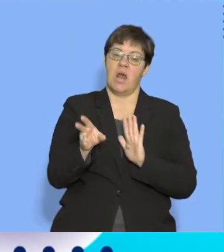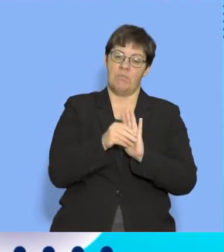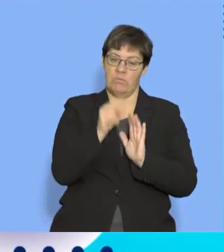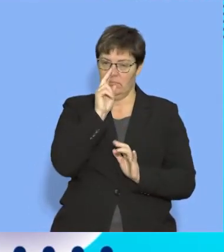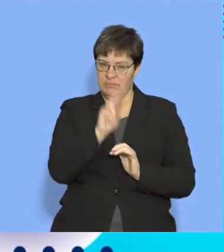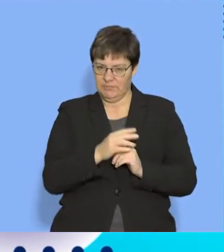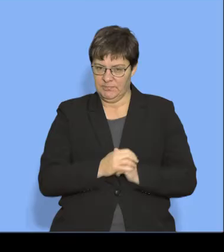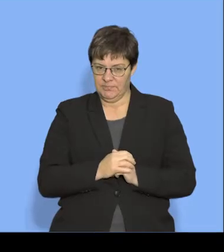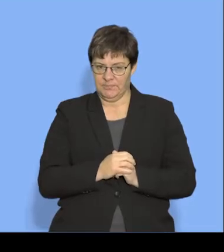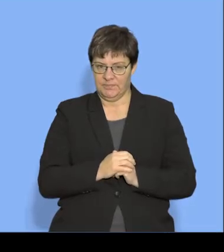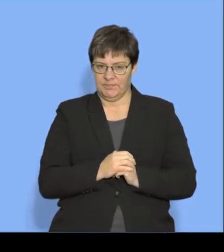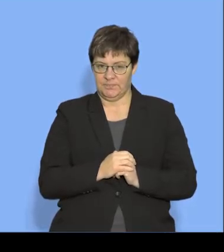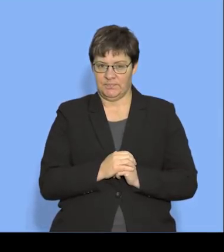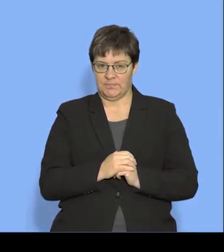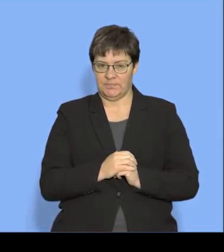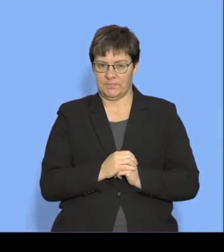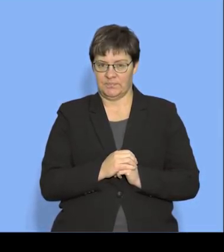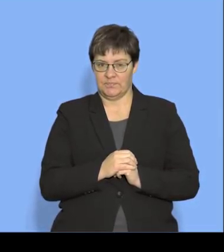absorption.